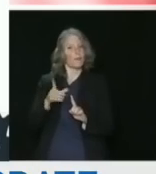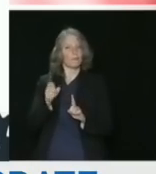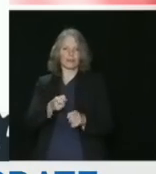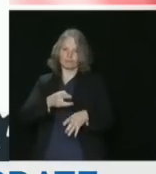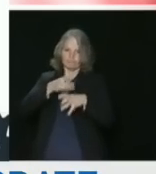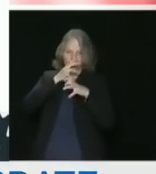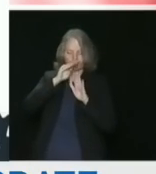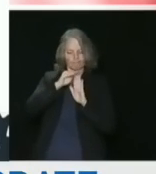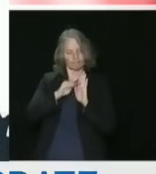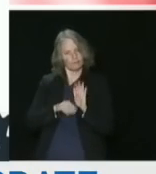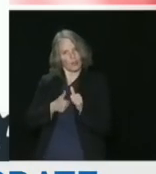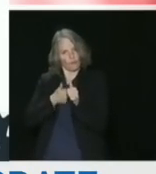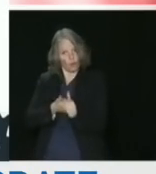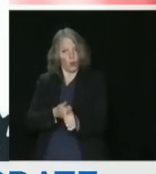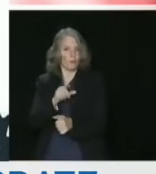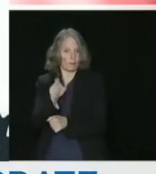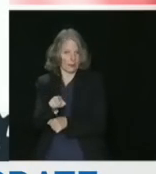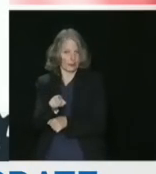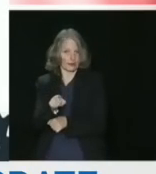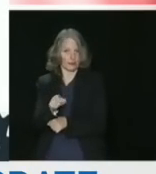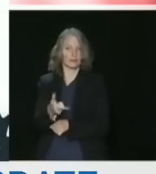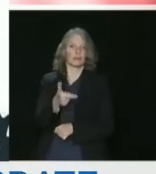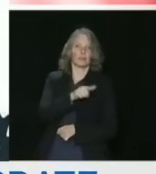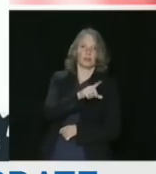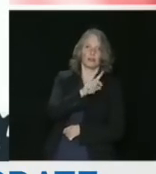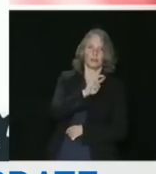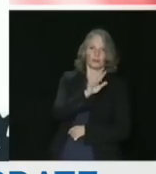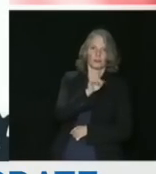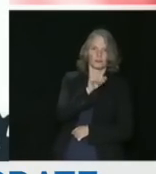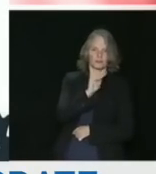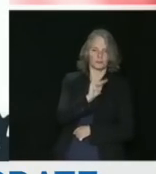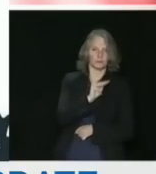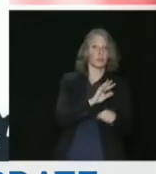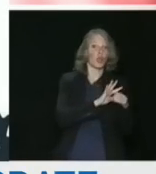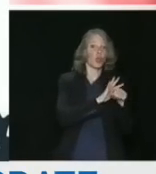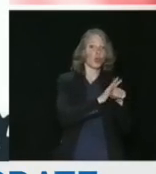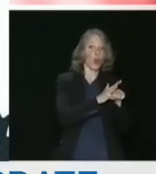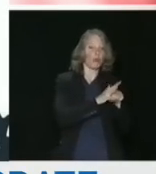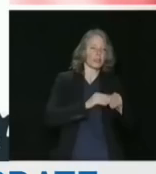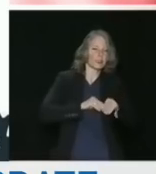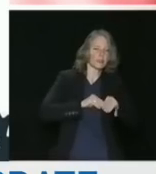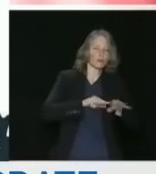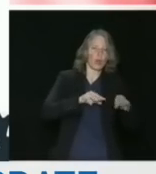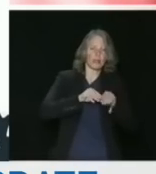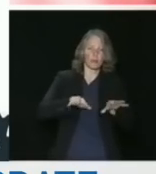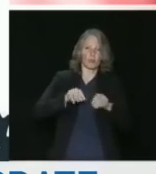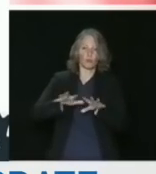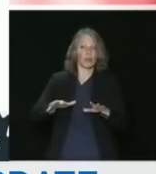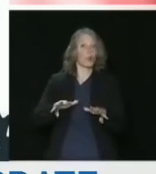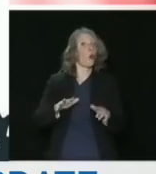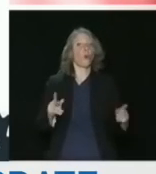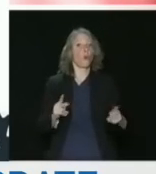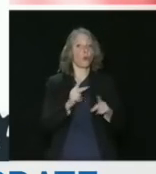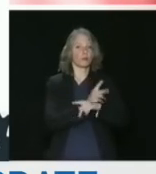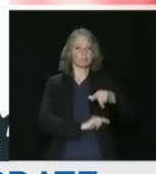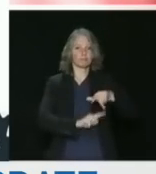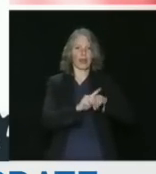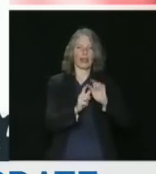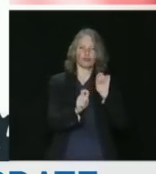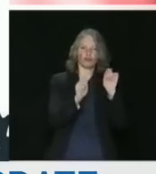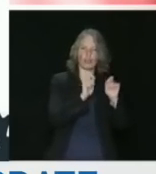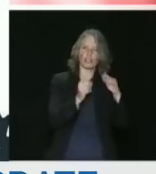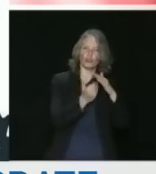down. Slide 3. Rapidly spreading COVID-19 virus variants of concern, or VOCs,